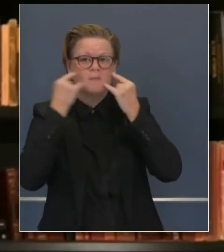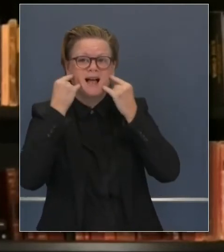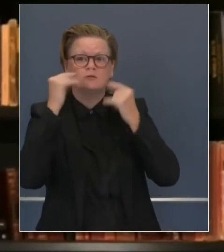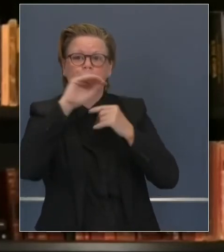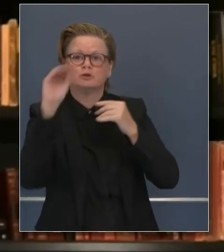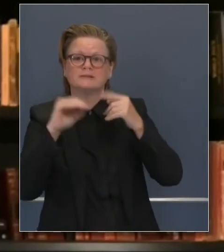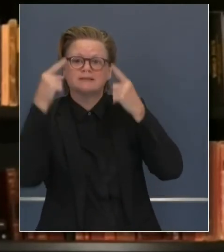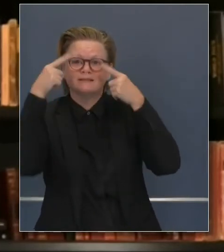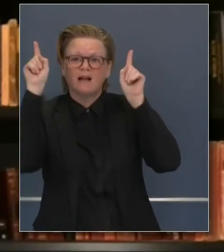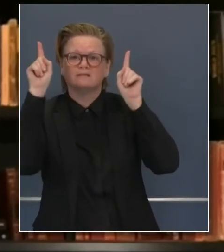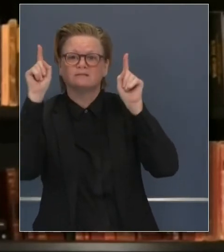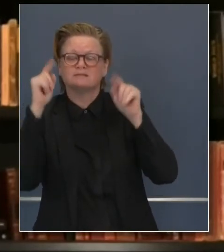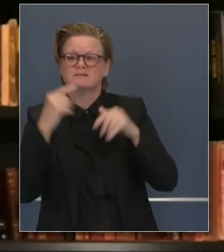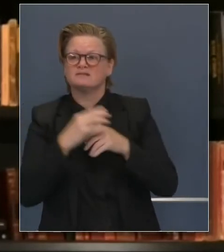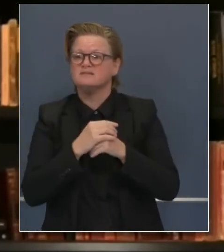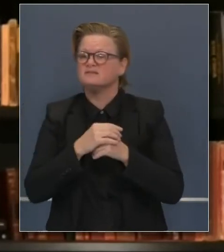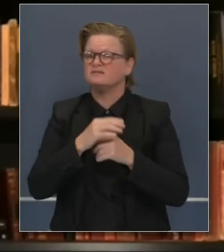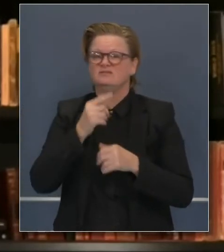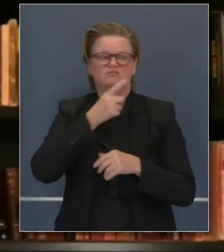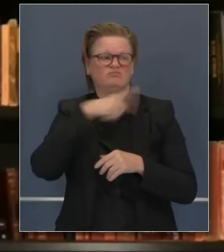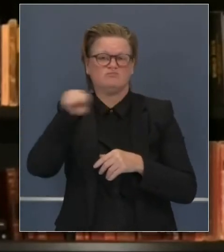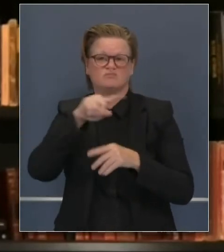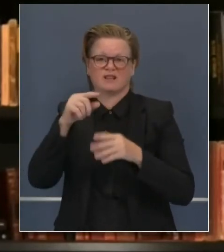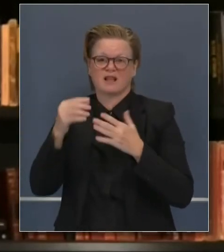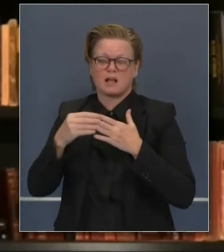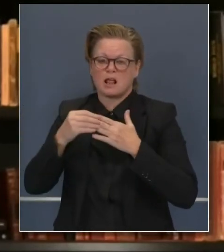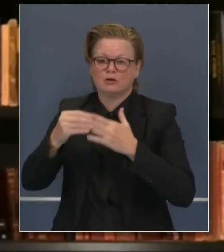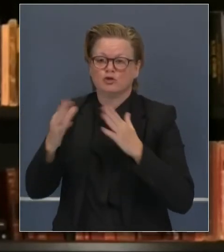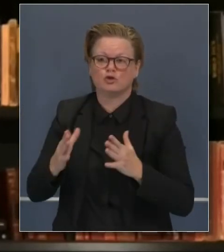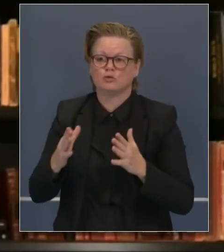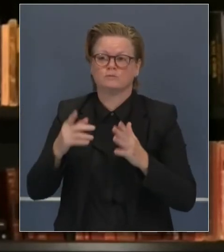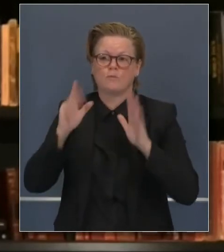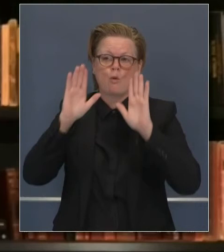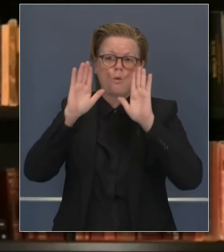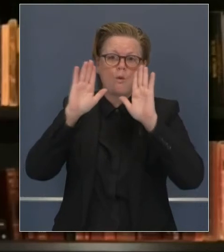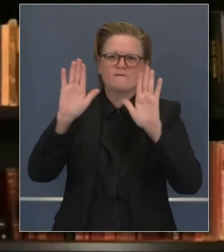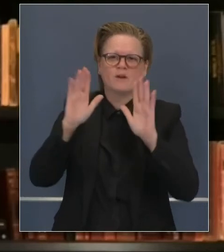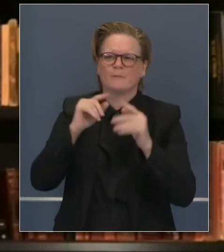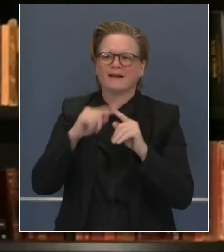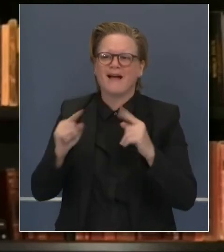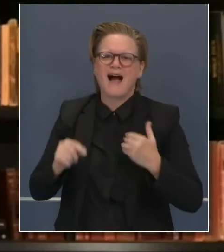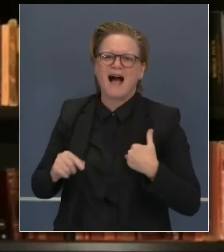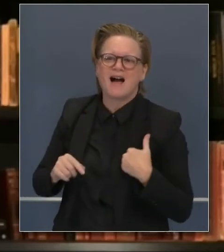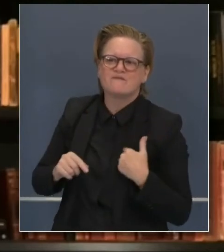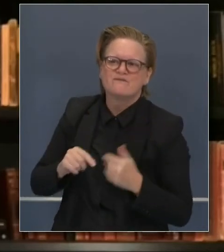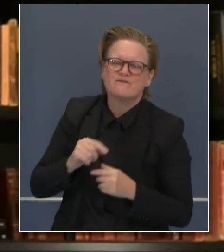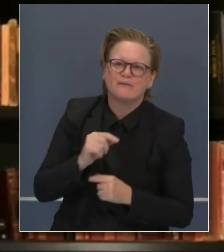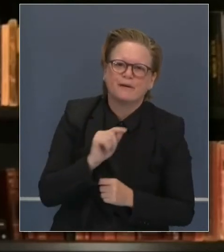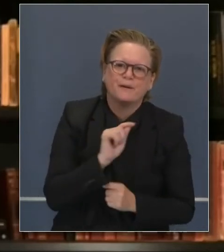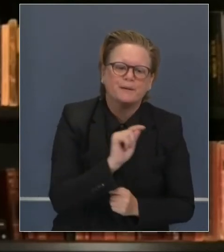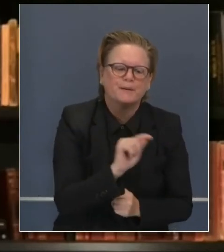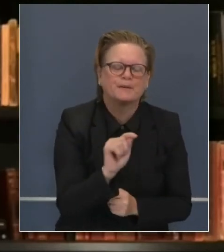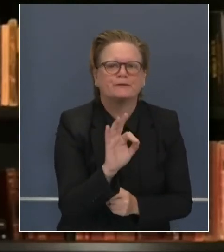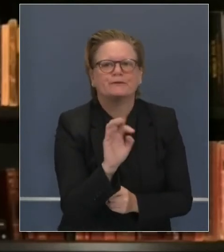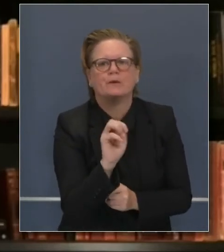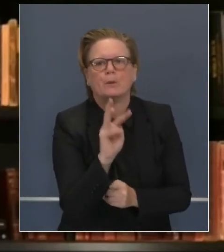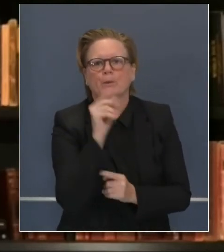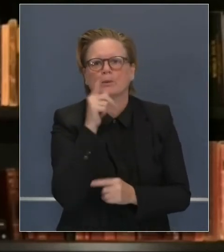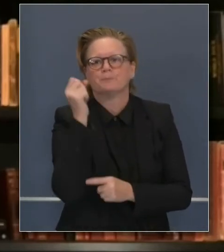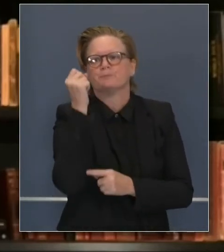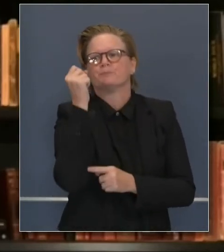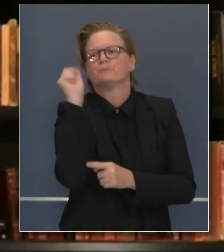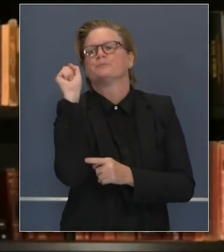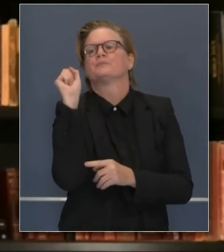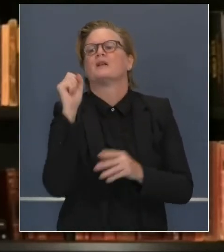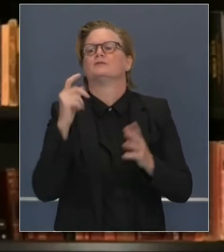doing extraordinary things, and a few where we are just encouraging some different behavior, and we have some tools that we've been